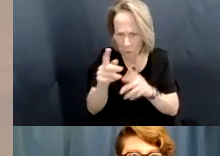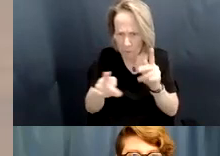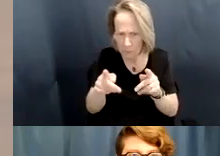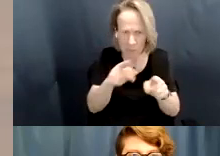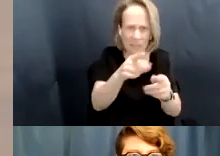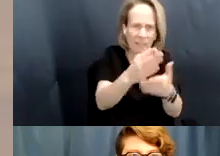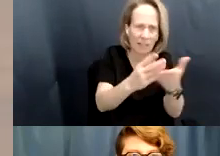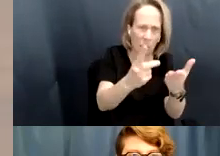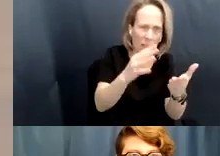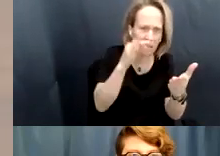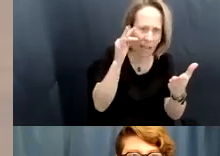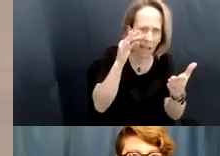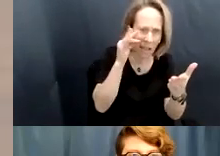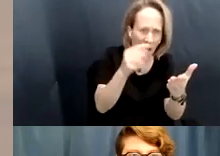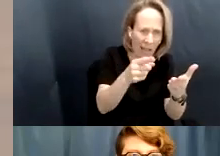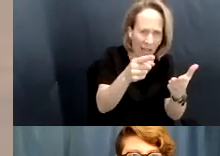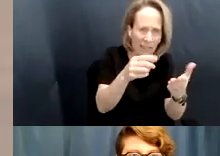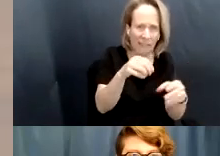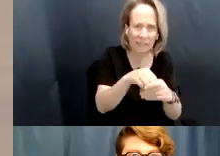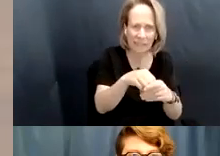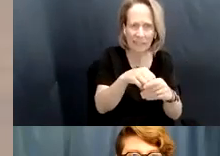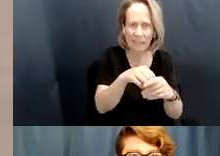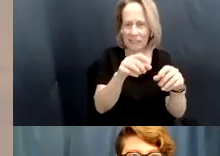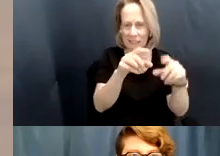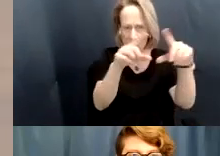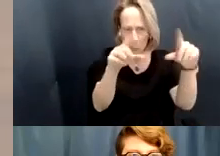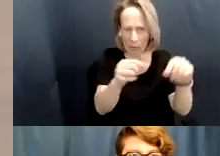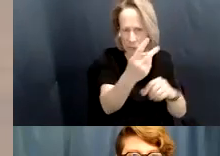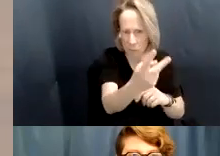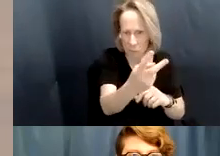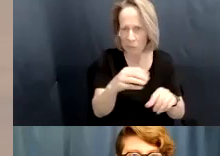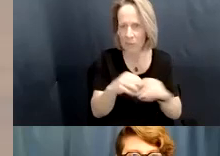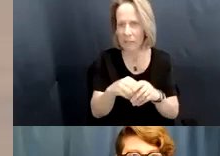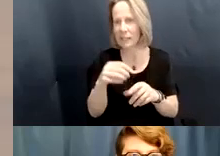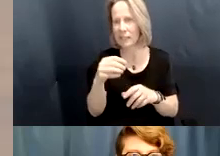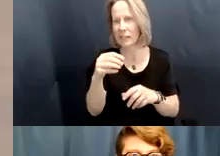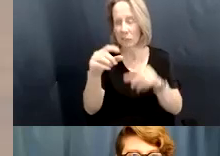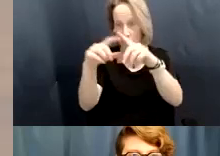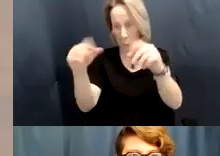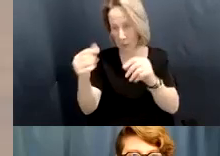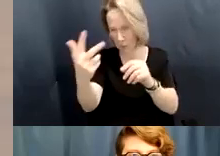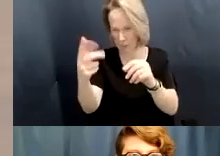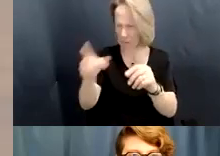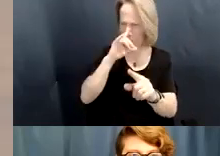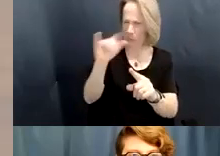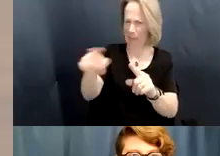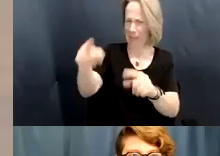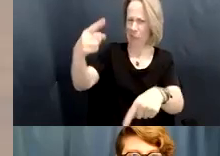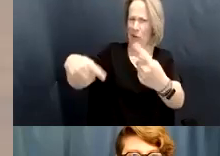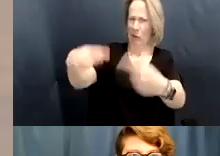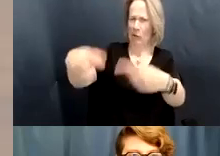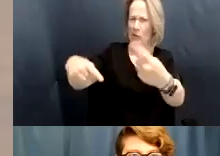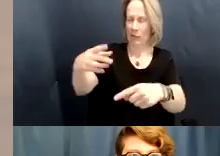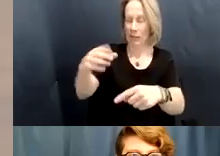is in square 2. Someone in square 3 is arguing with someone, and someone in square 4